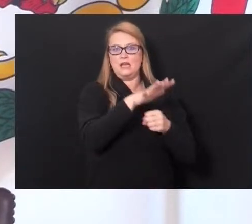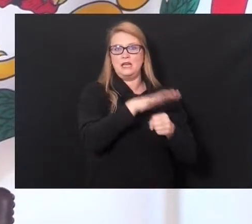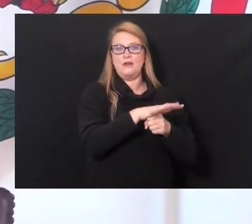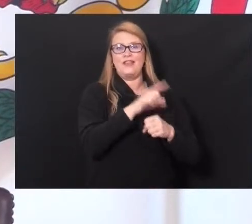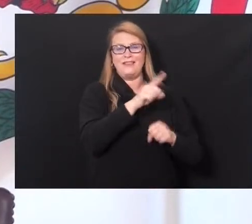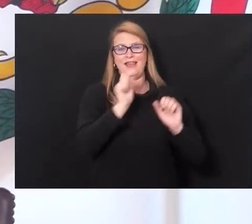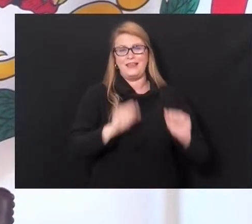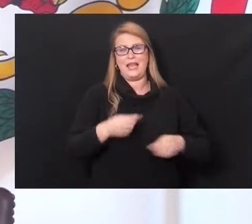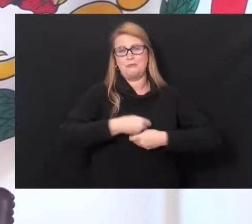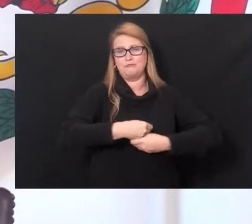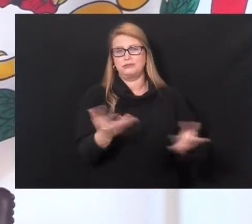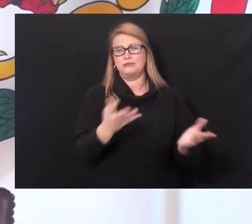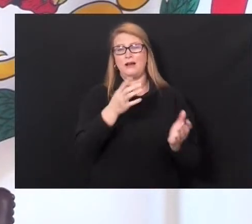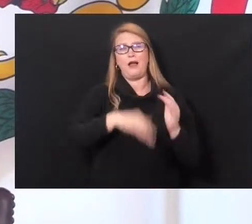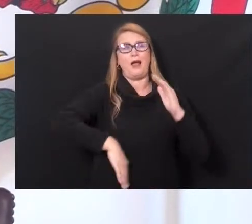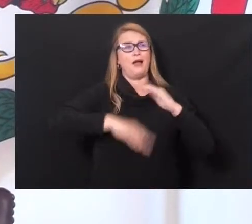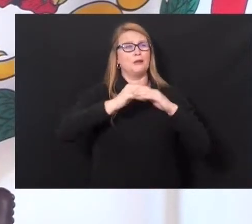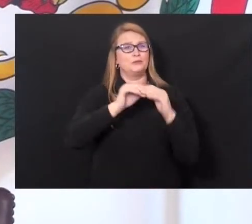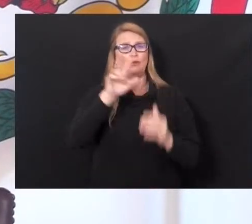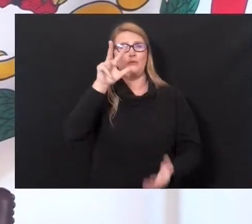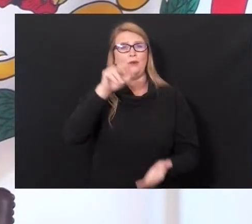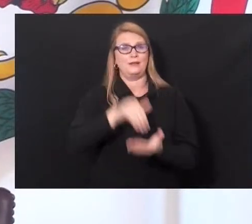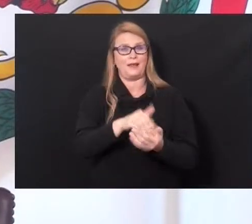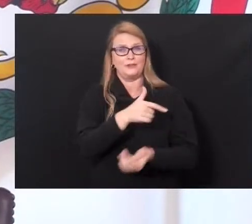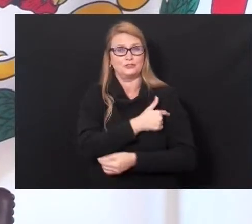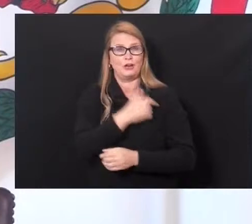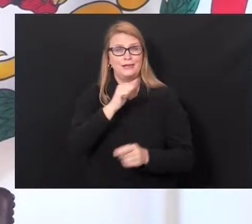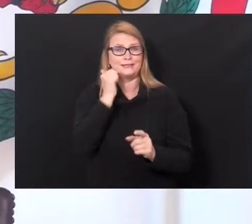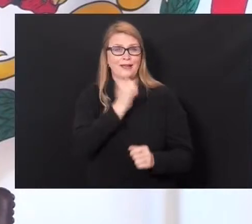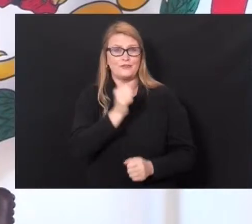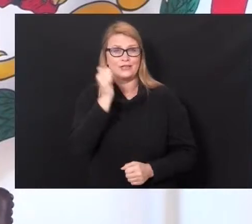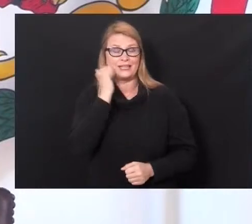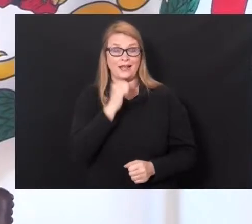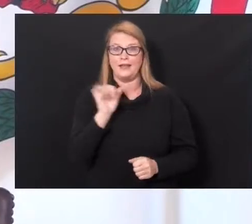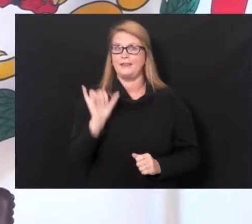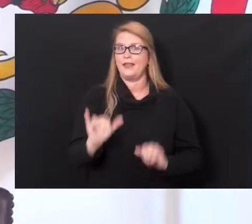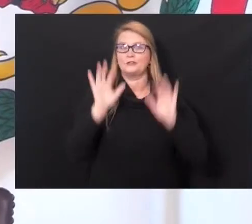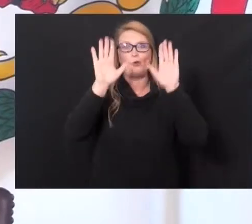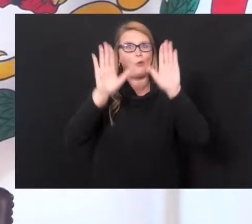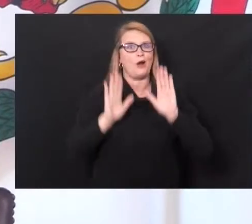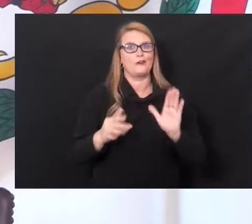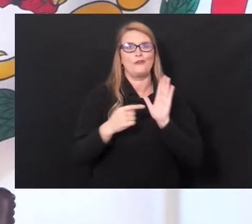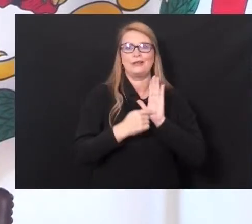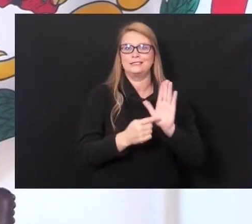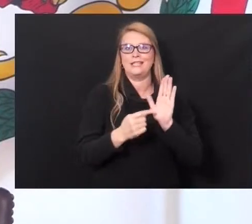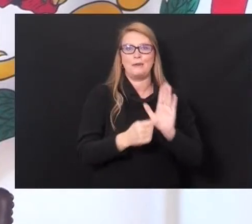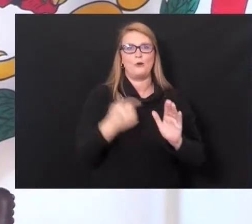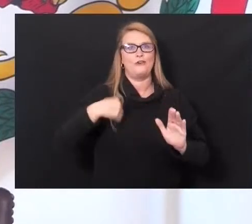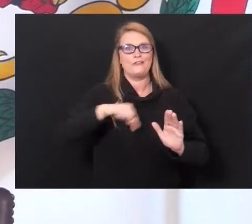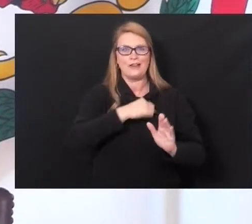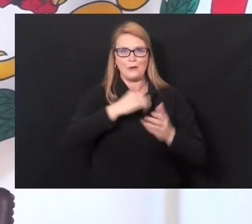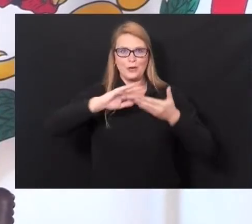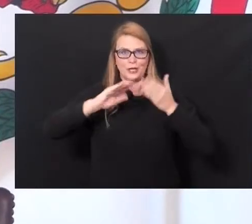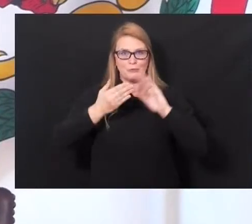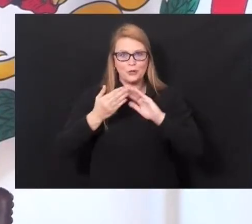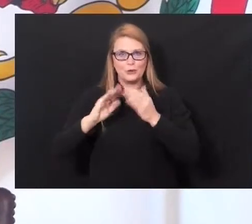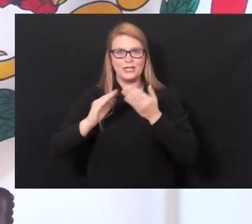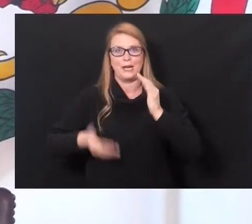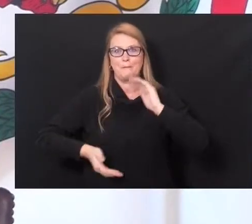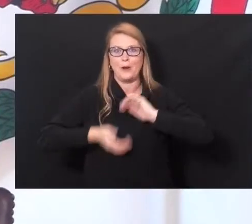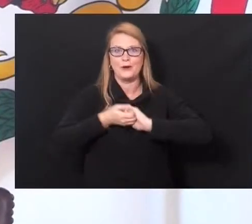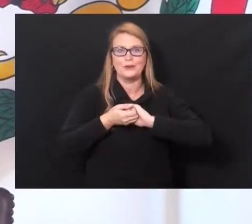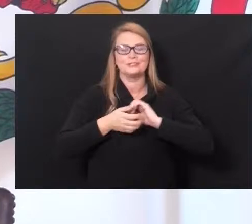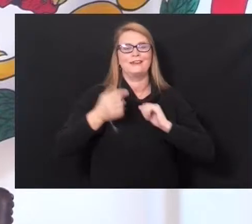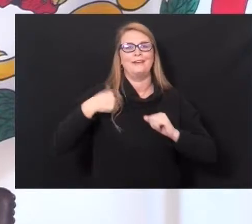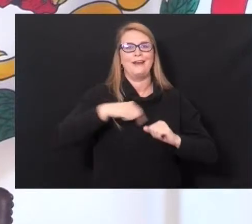to 3,000 vaccines a day. This is a great example of our community partners and how we work together.